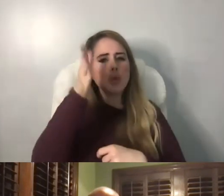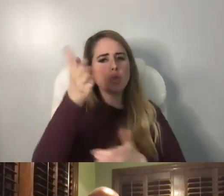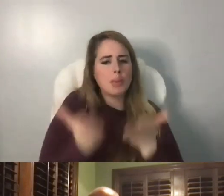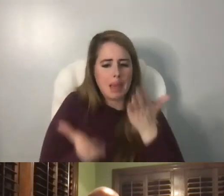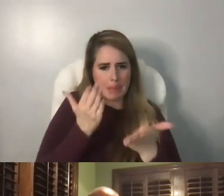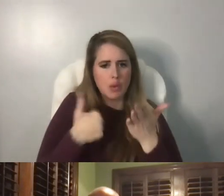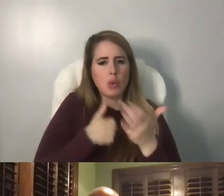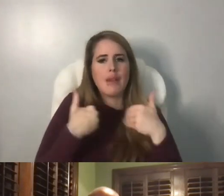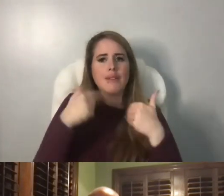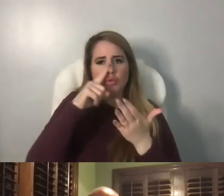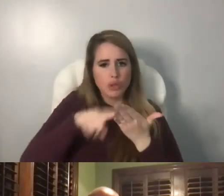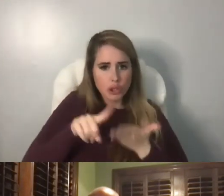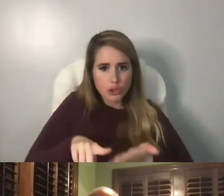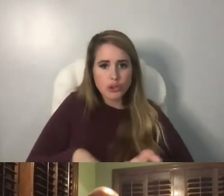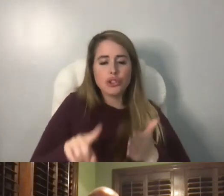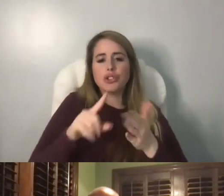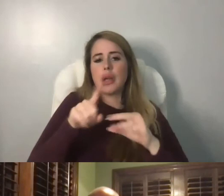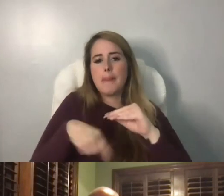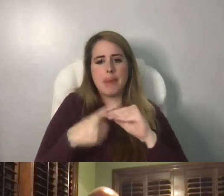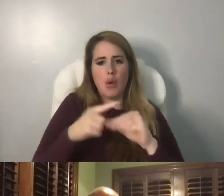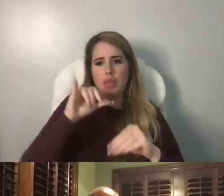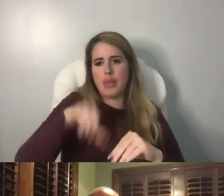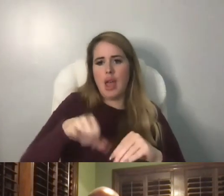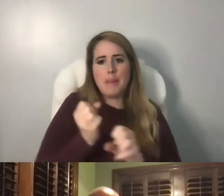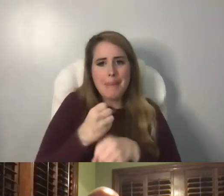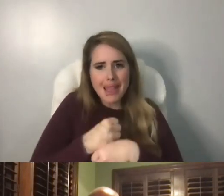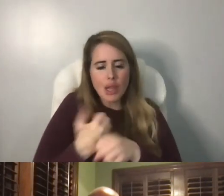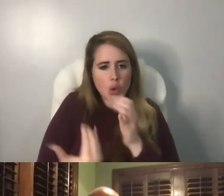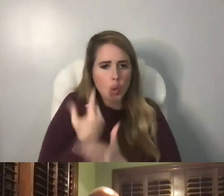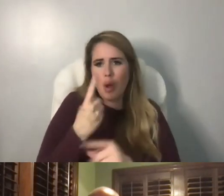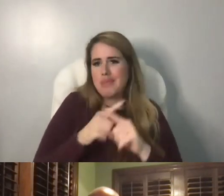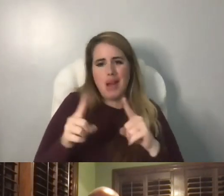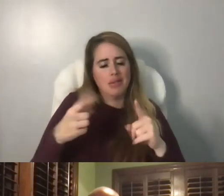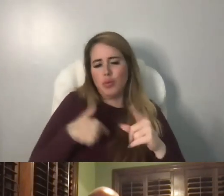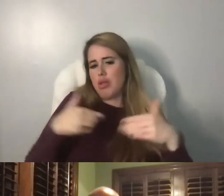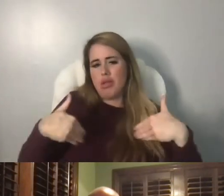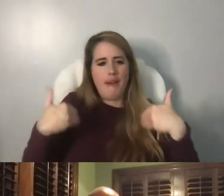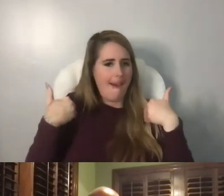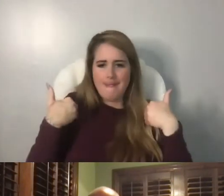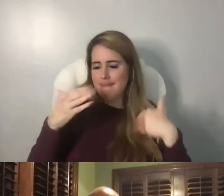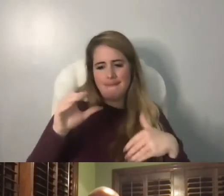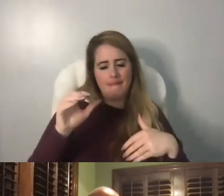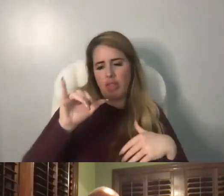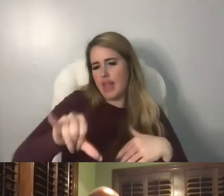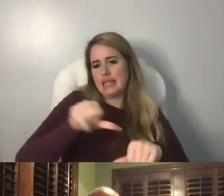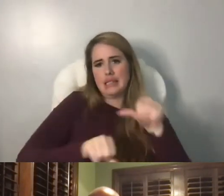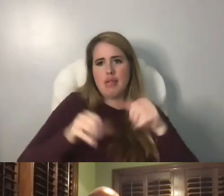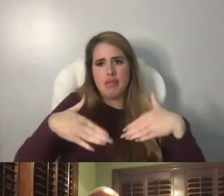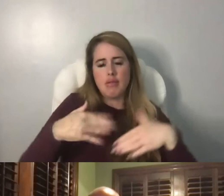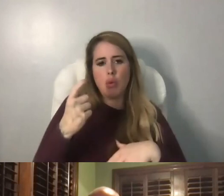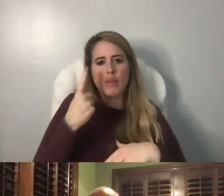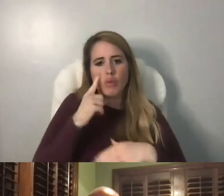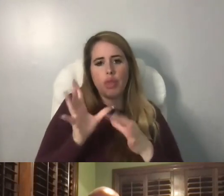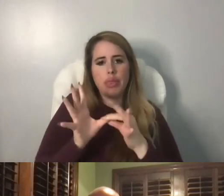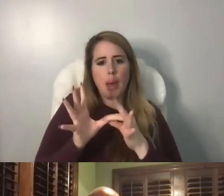there's research in regenerating cartilage, but we're a ways away from that. And then one more for thumb surgery. When